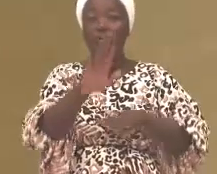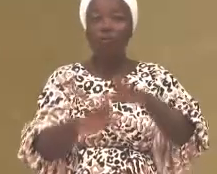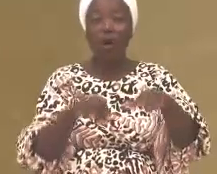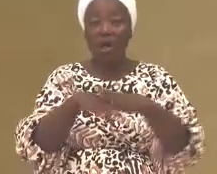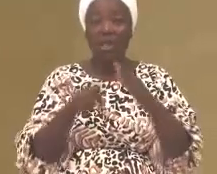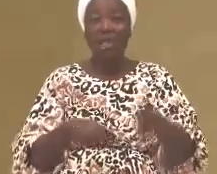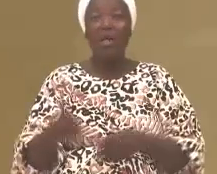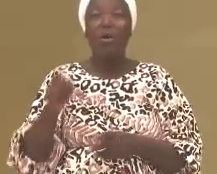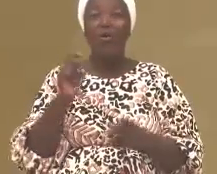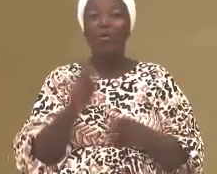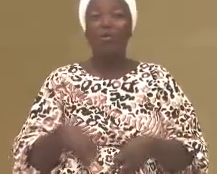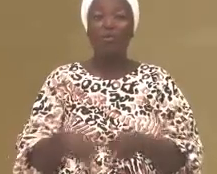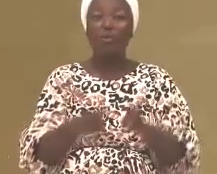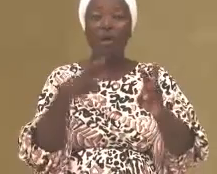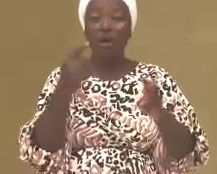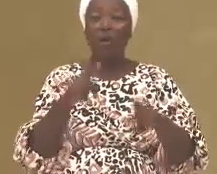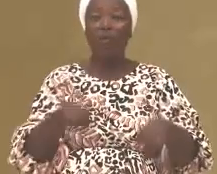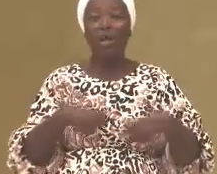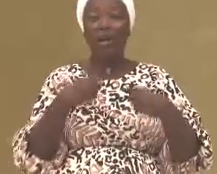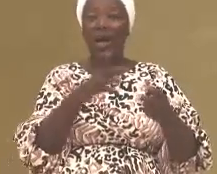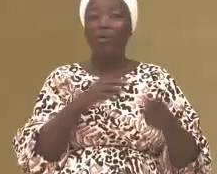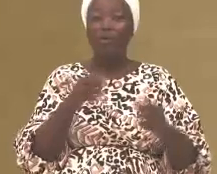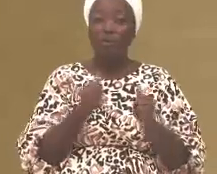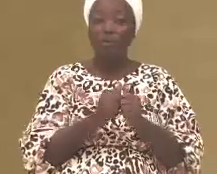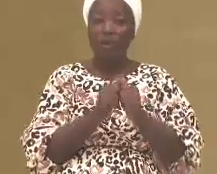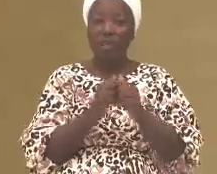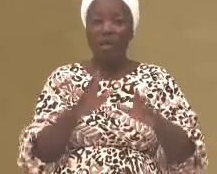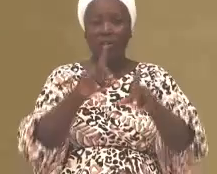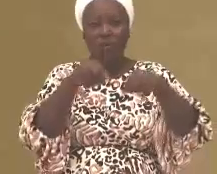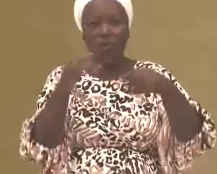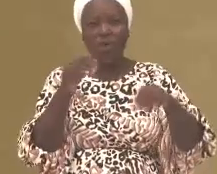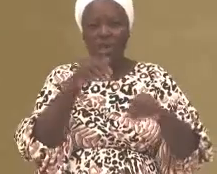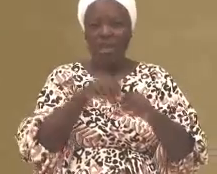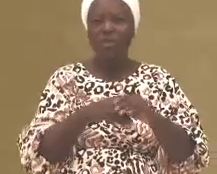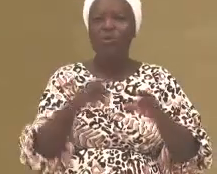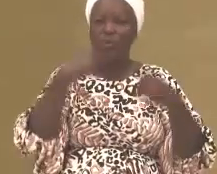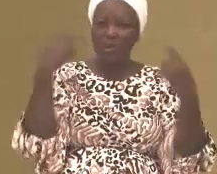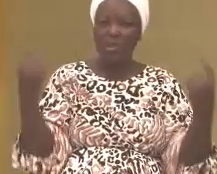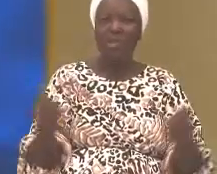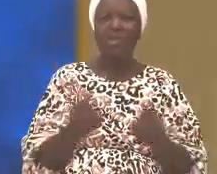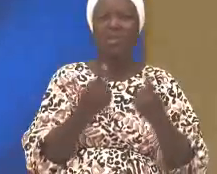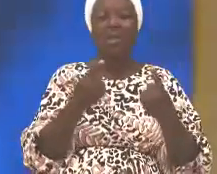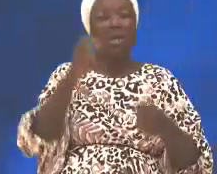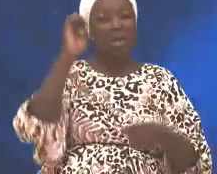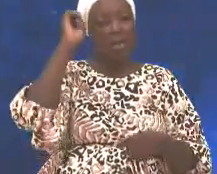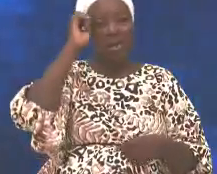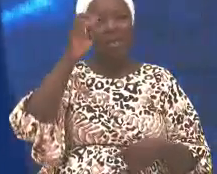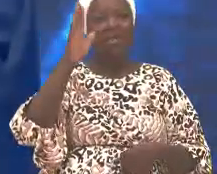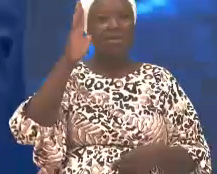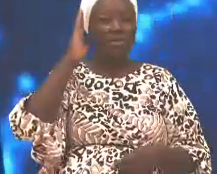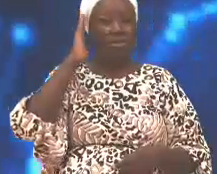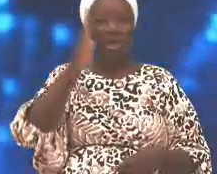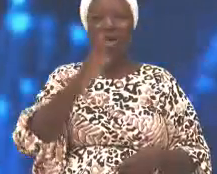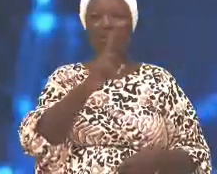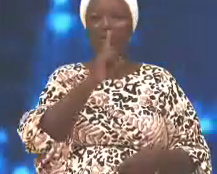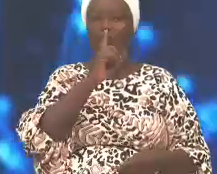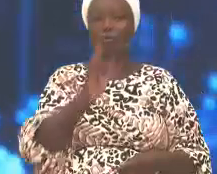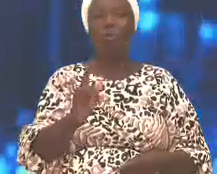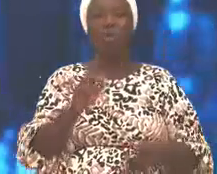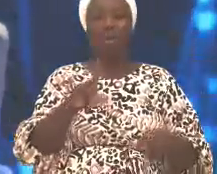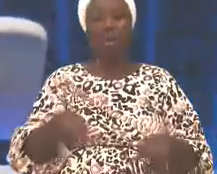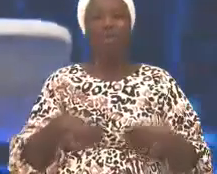of life without committing iniquity, he shall surely